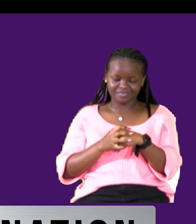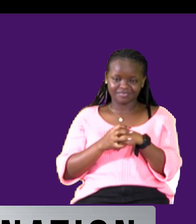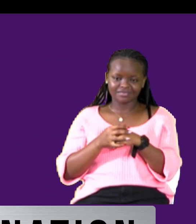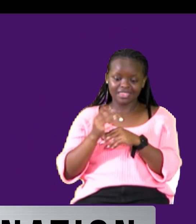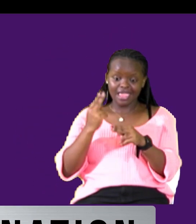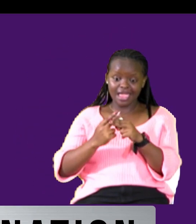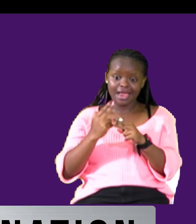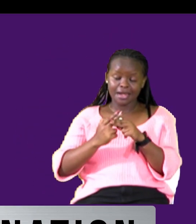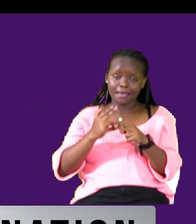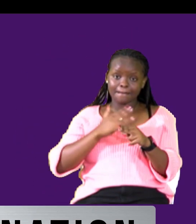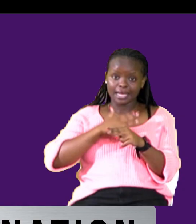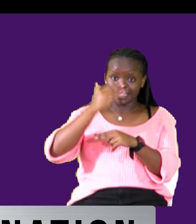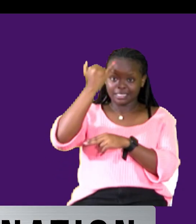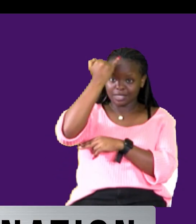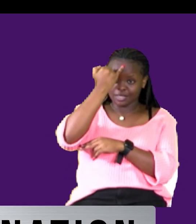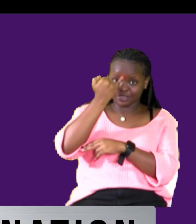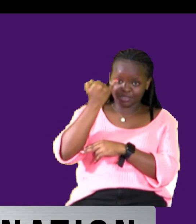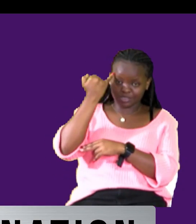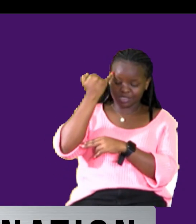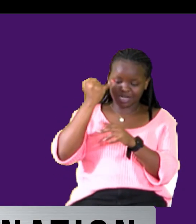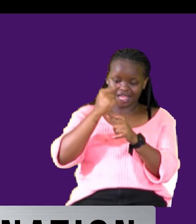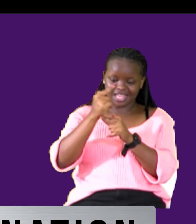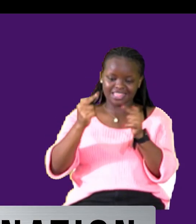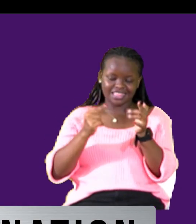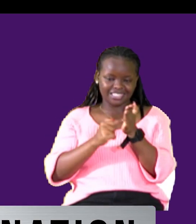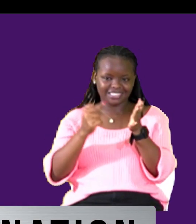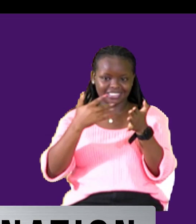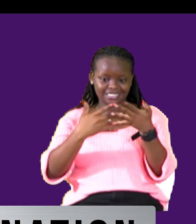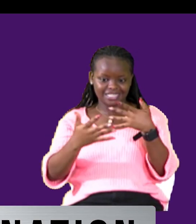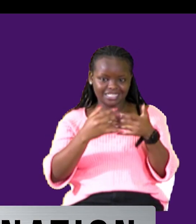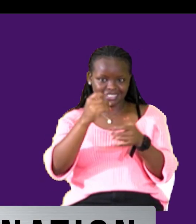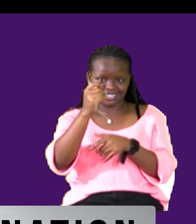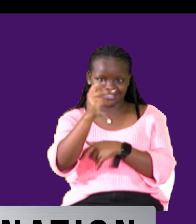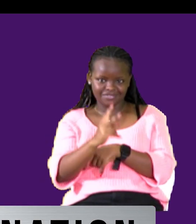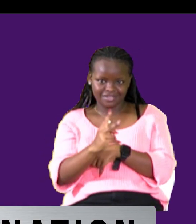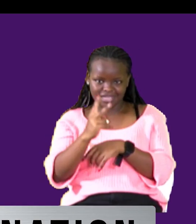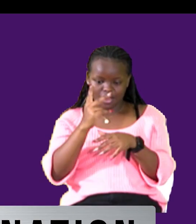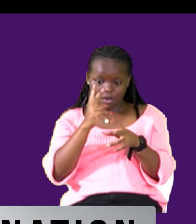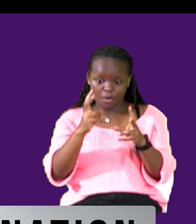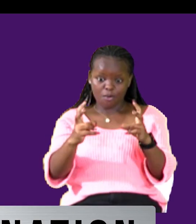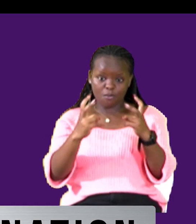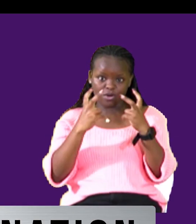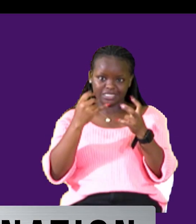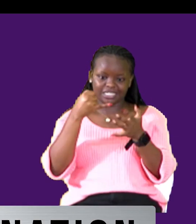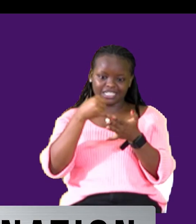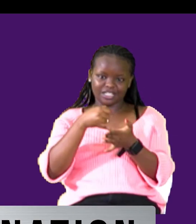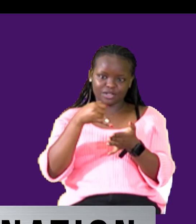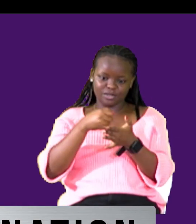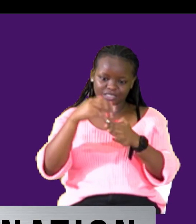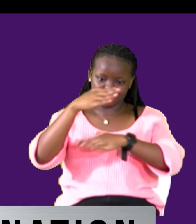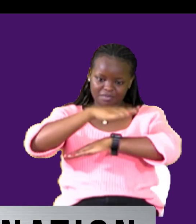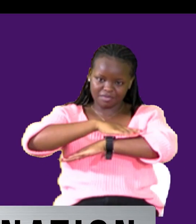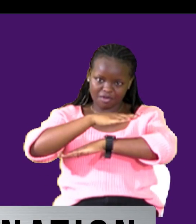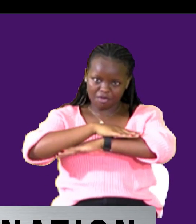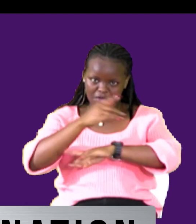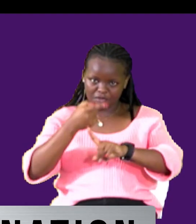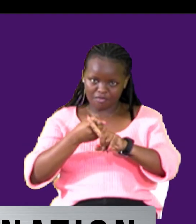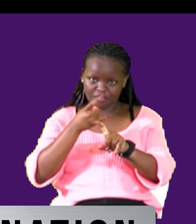is JONAH SIMBA and this is Science TV. You are watching the inclusion platform from Nairobi,